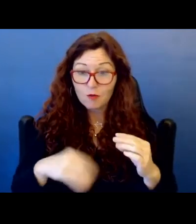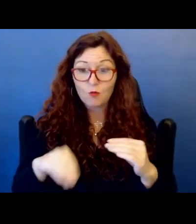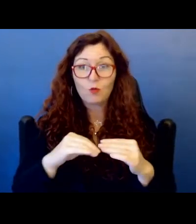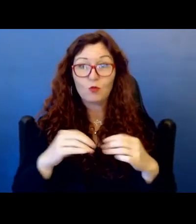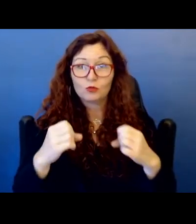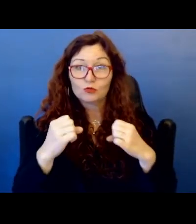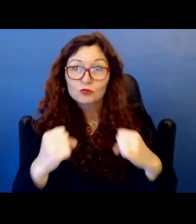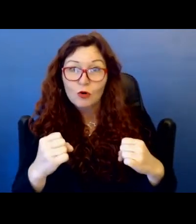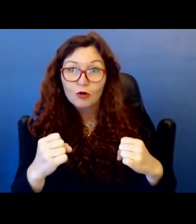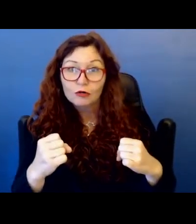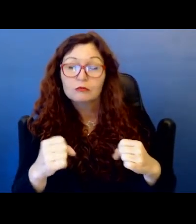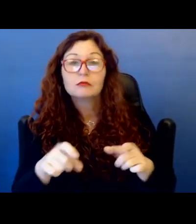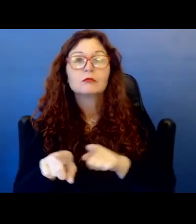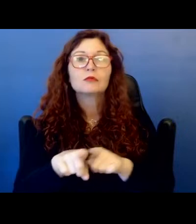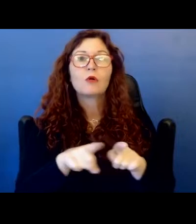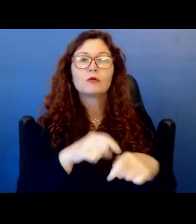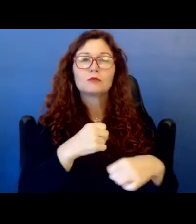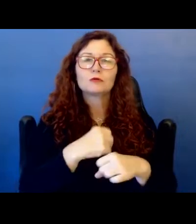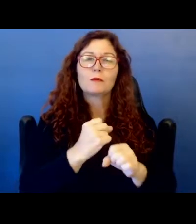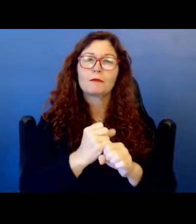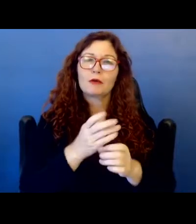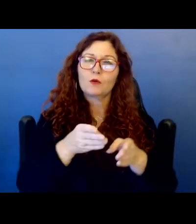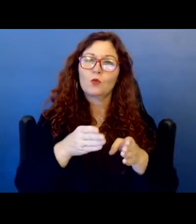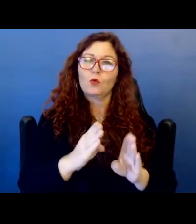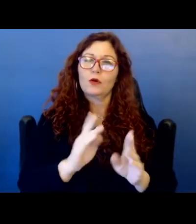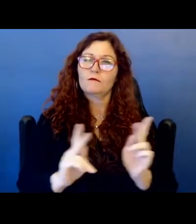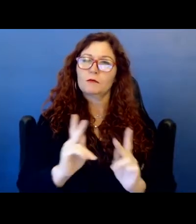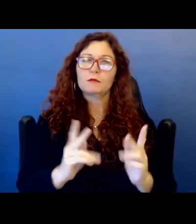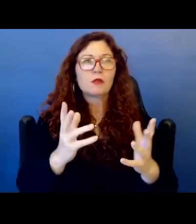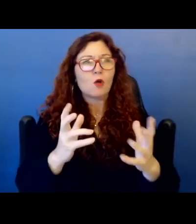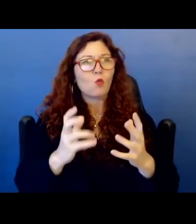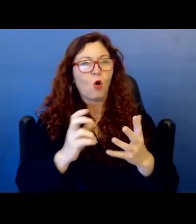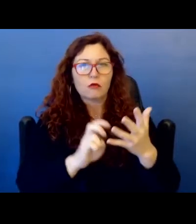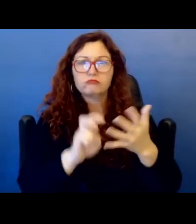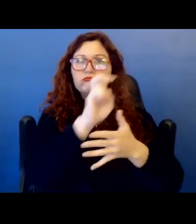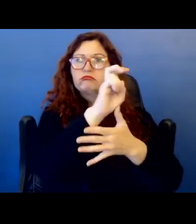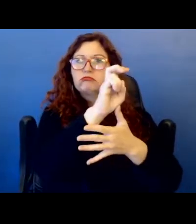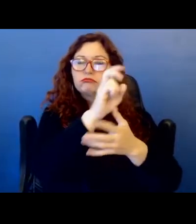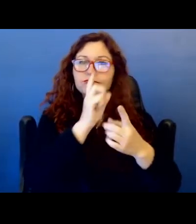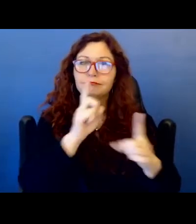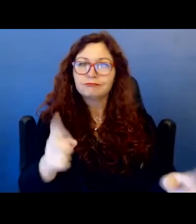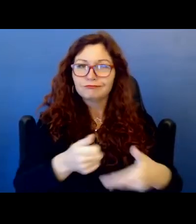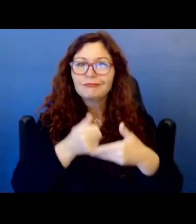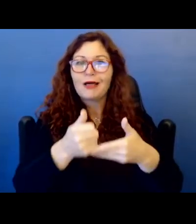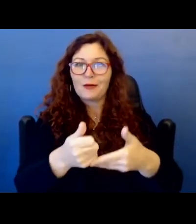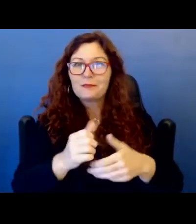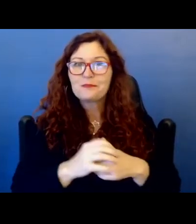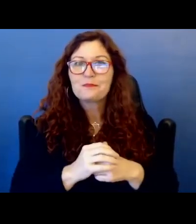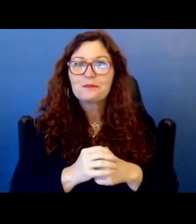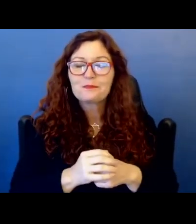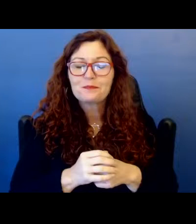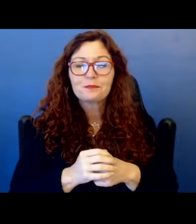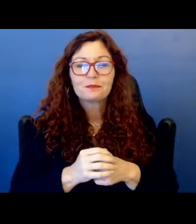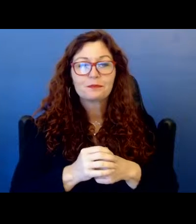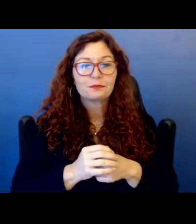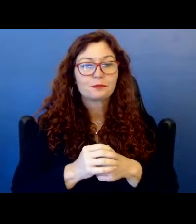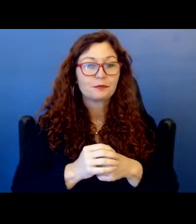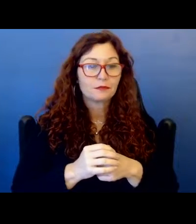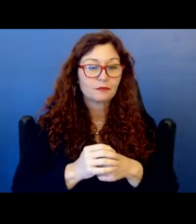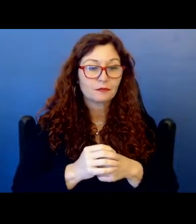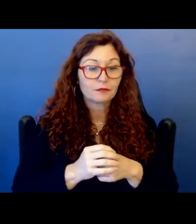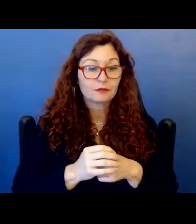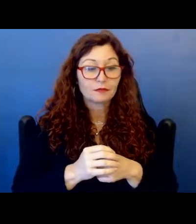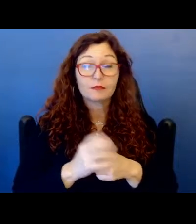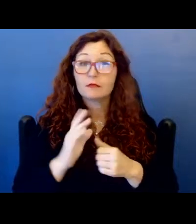also create pathways to the middle class for women and people of color in closing we know the responsibility to increase diversity and construction is shared by all